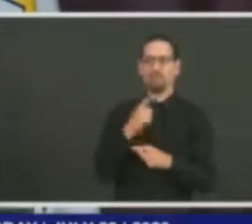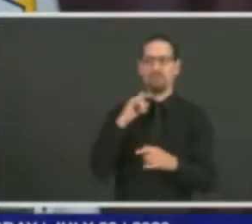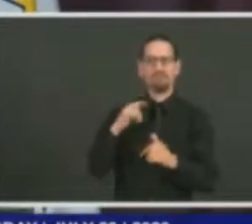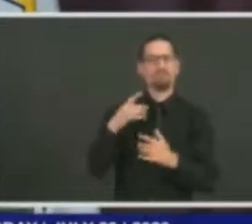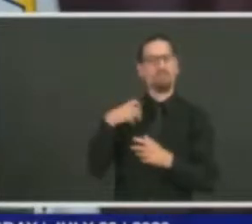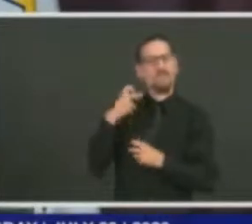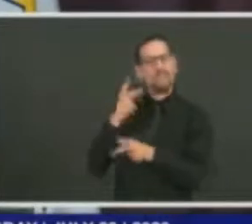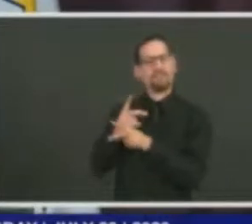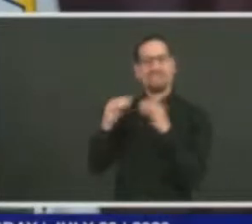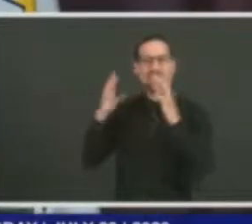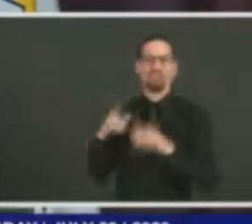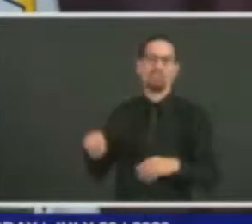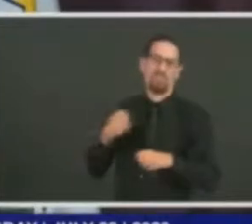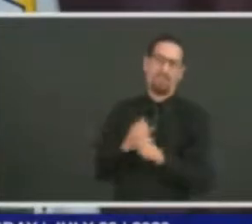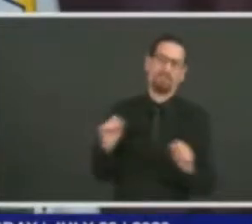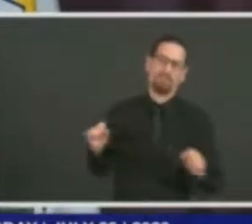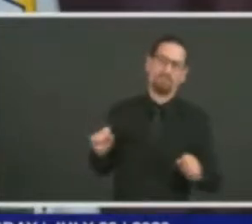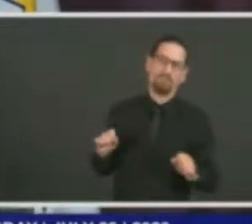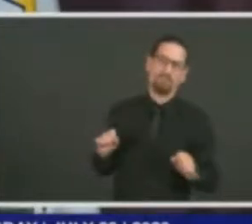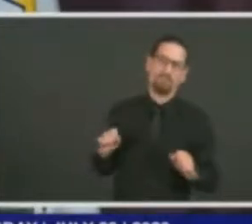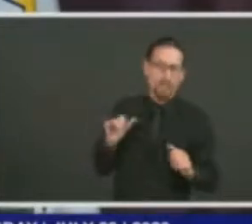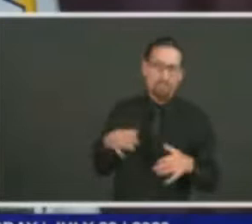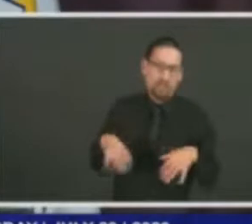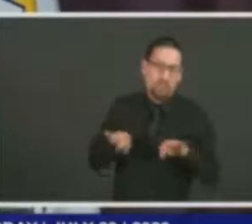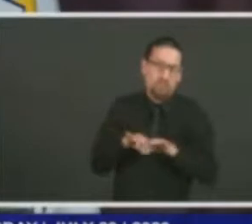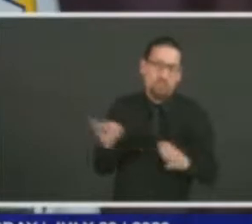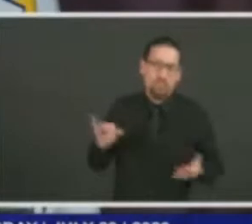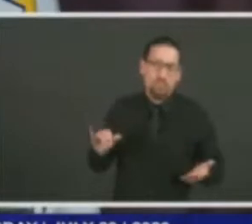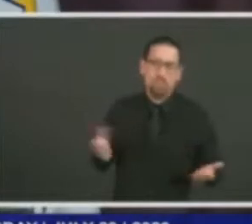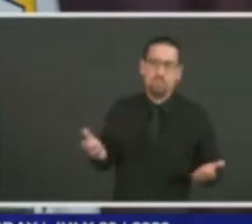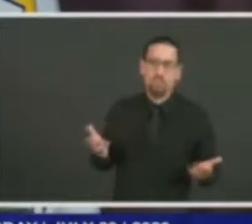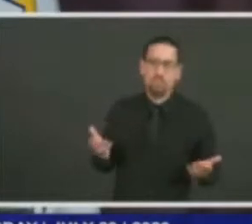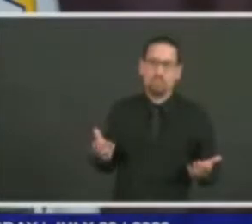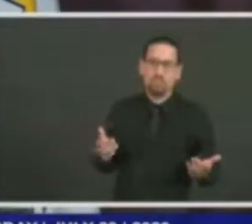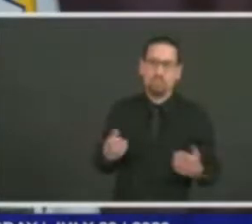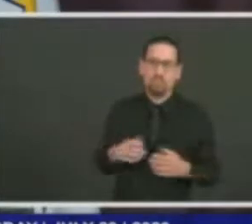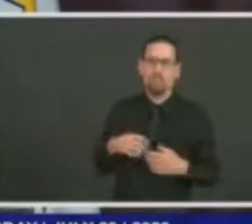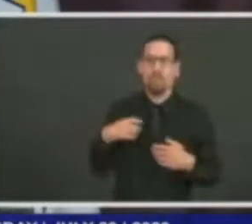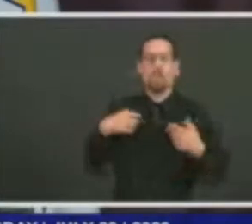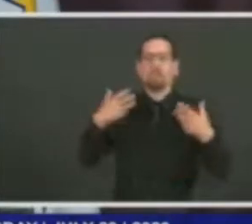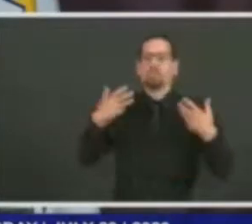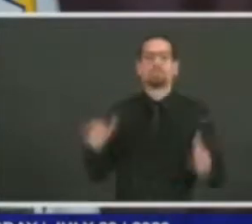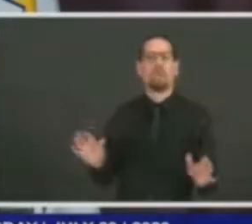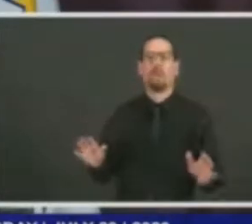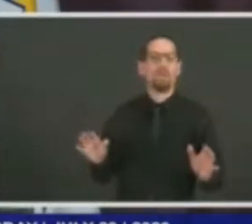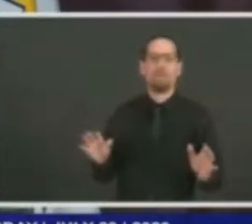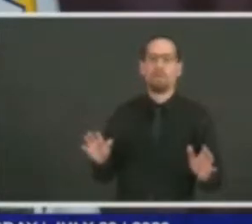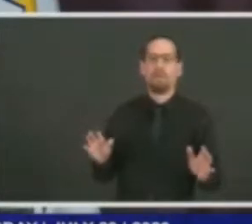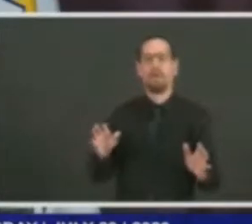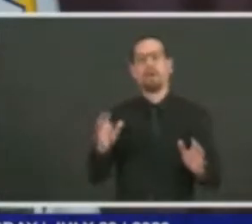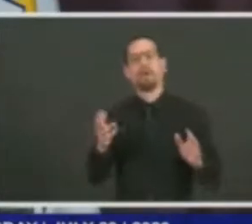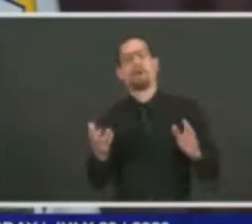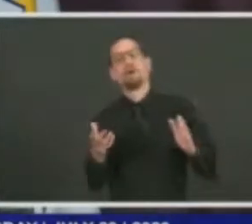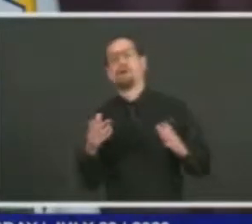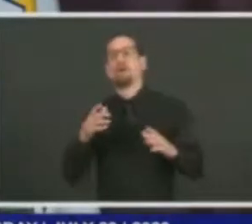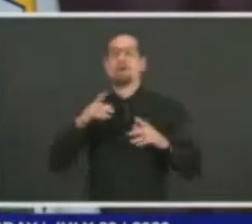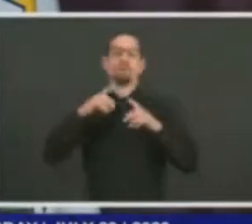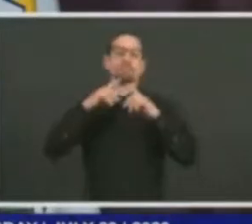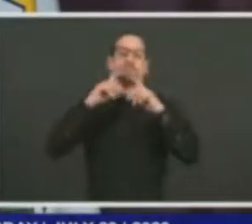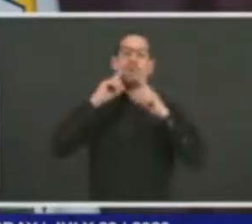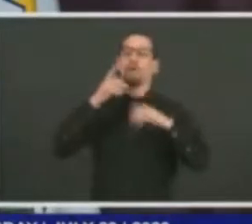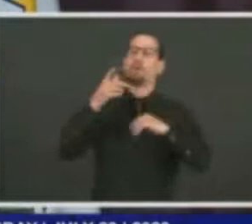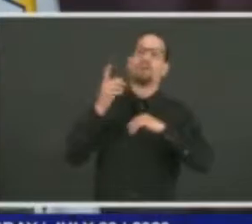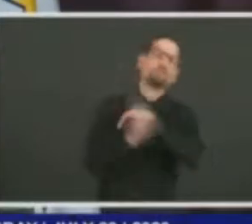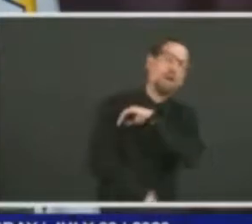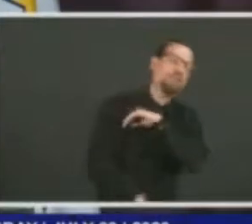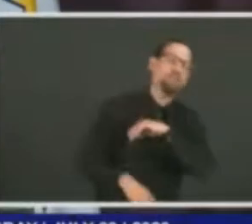safe. So obviously, we don't want to get into mask shaming, and we don't want to punish children, and there'll